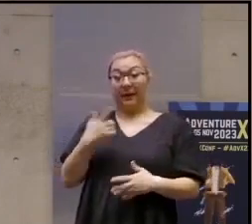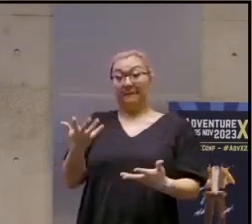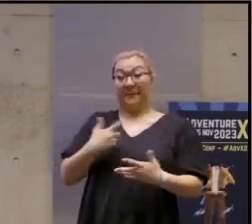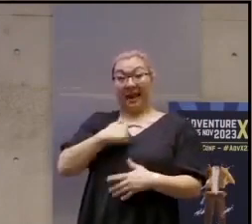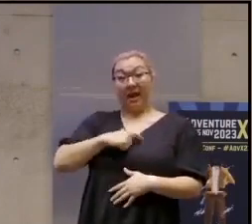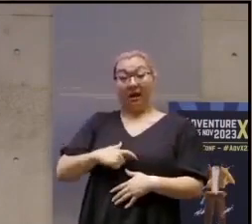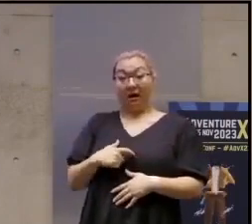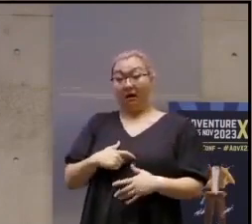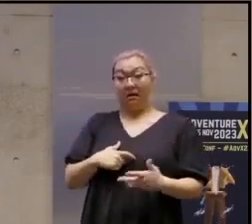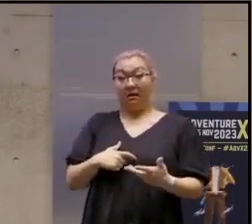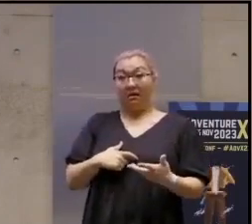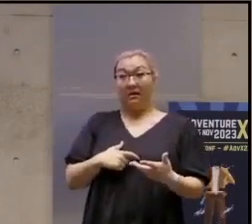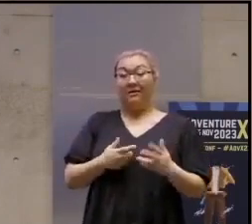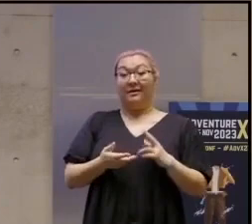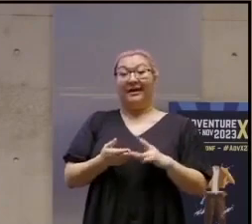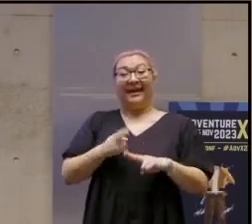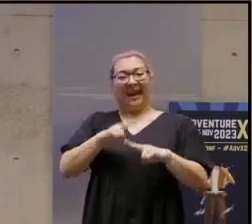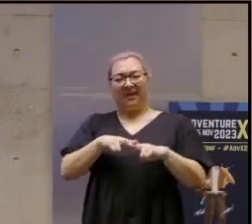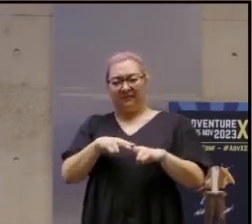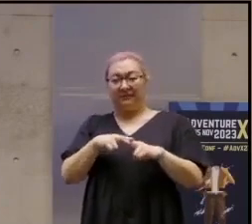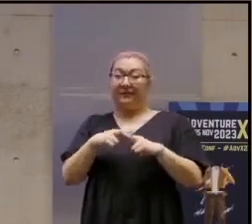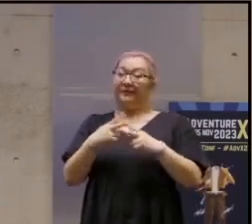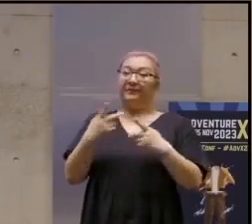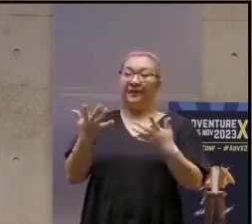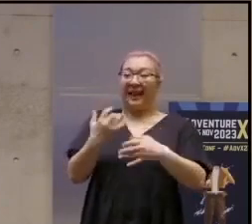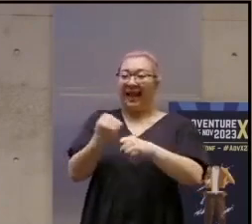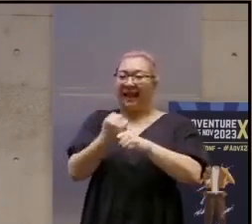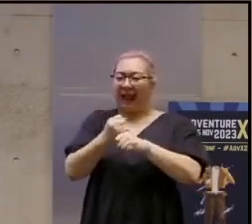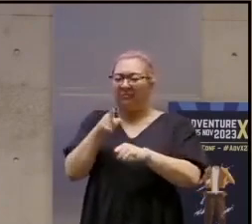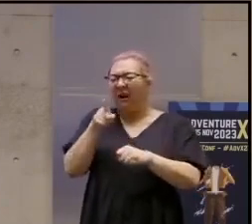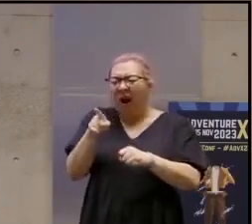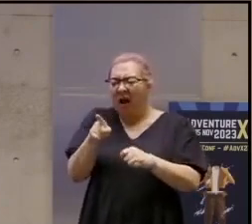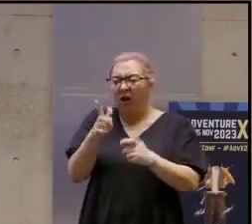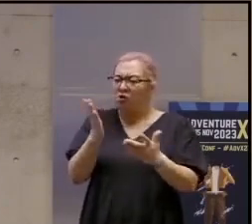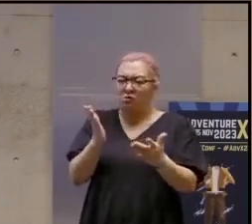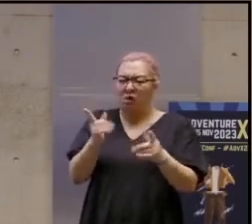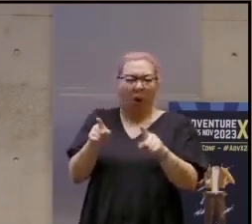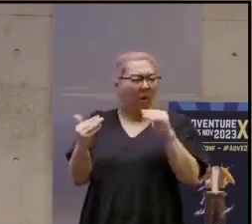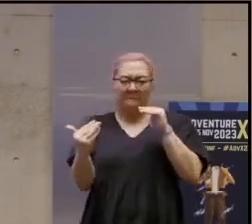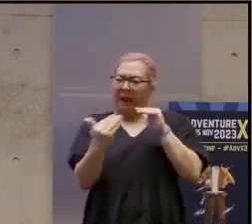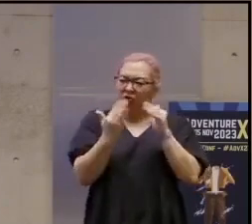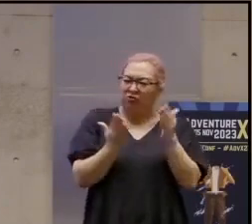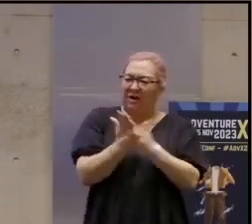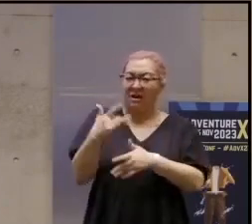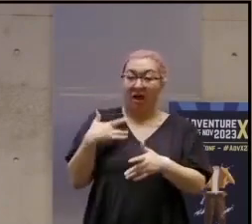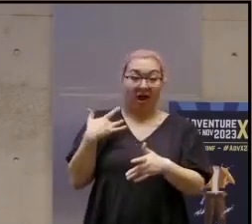as their personal experience is. And